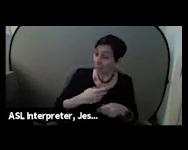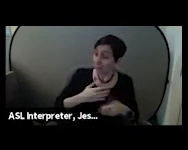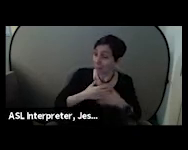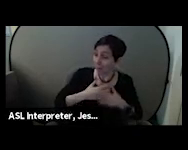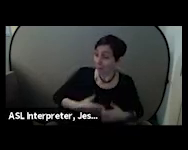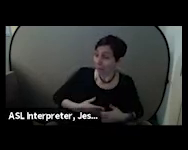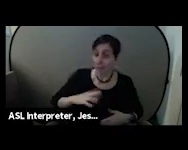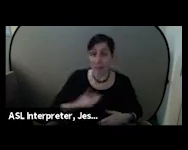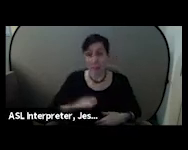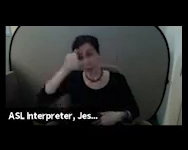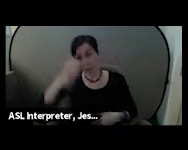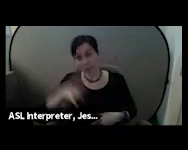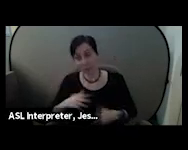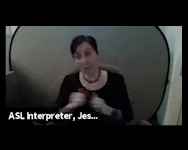man,